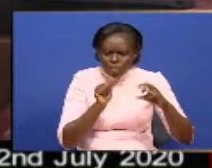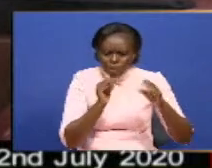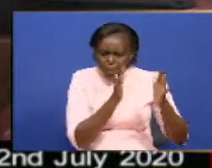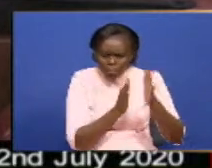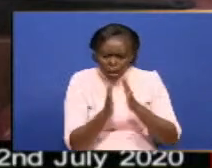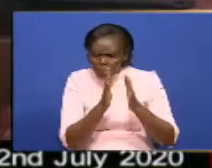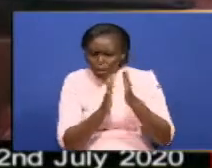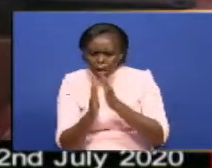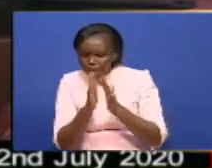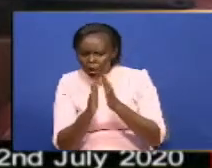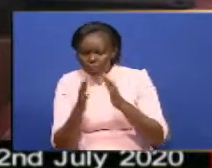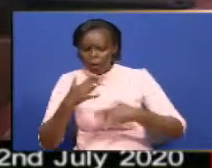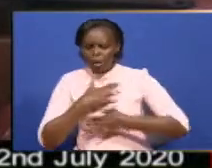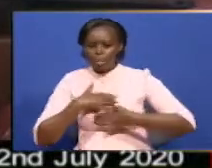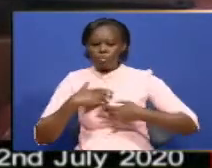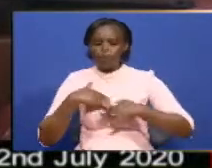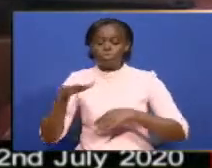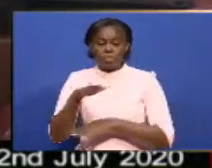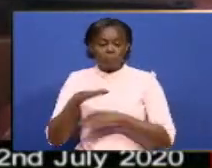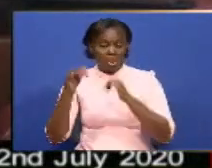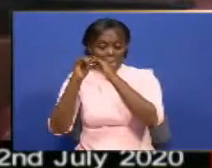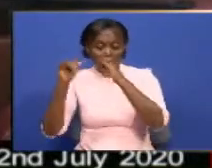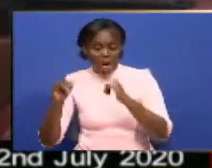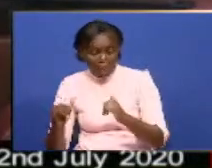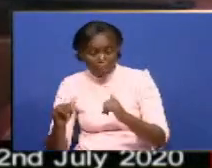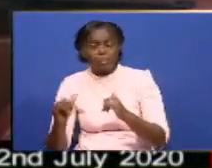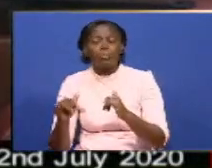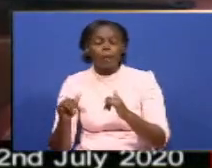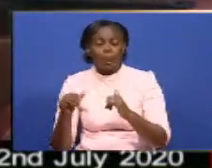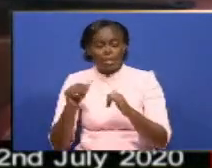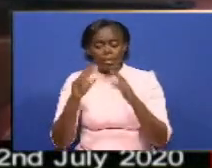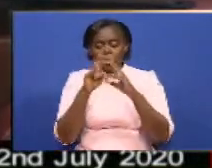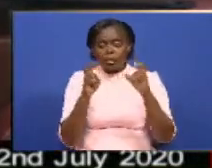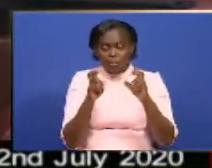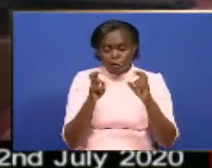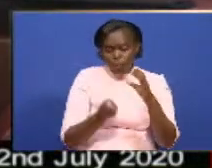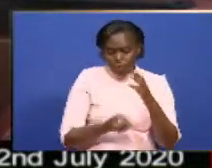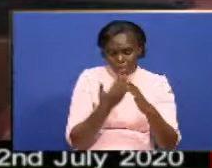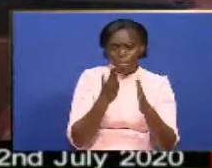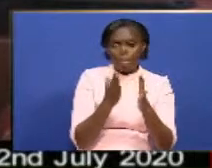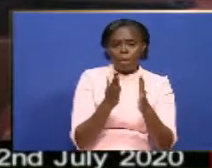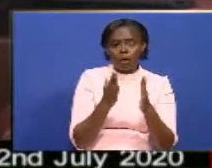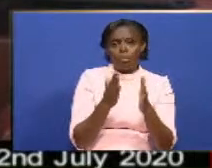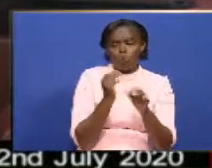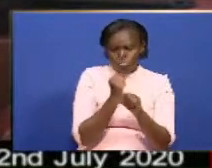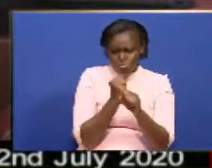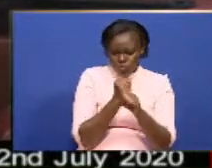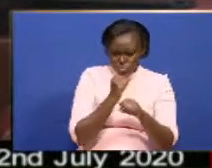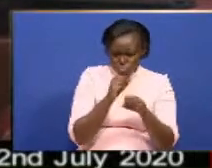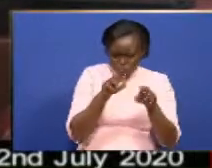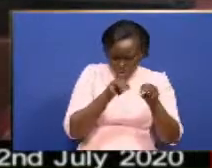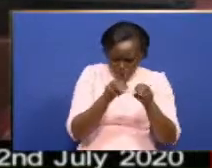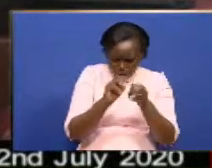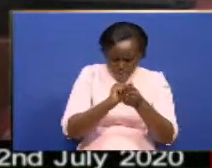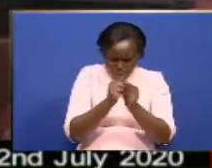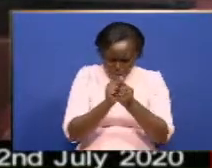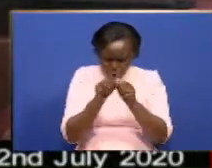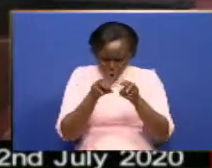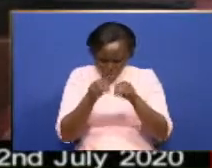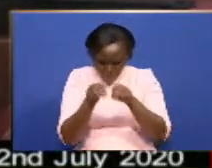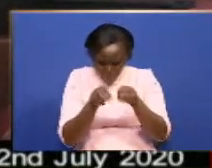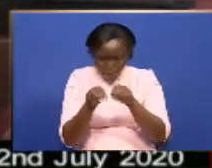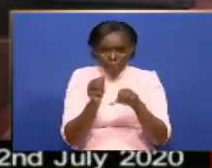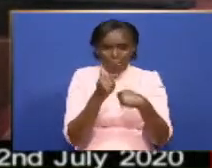organized in a refugee camp. So these are the issues that we should come up and do good amendments that will make